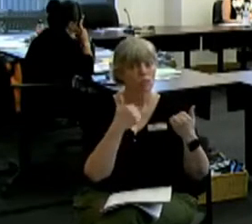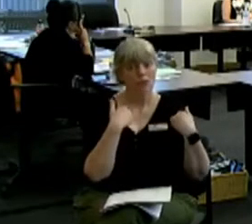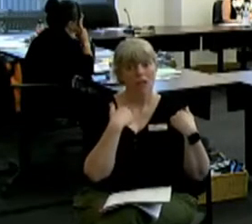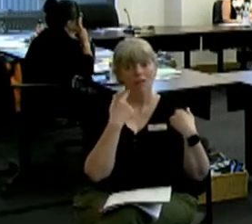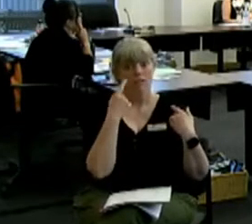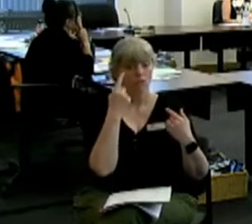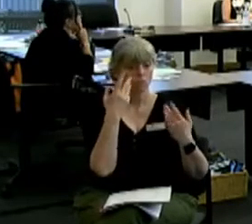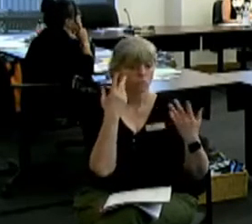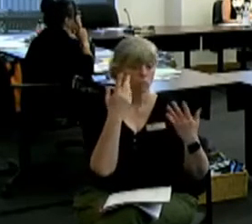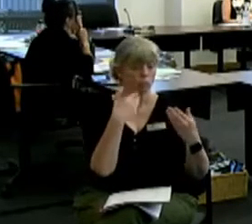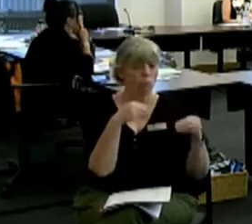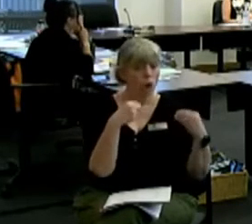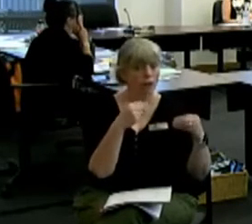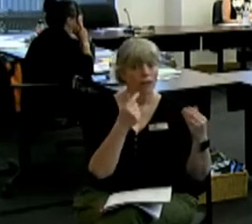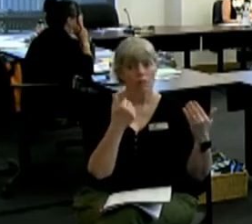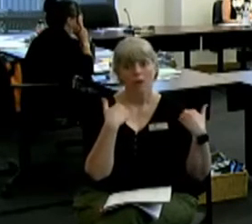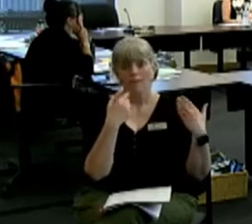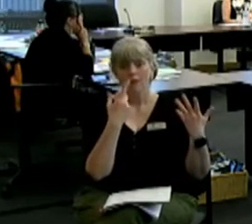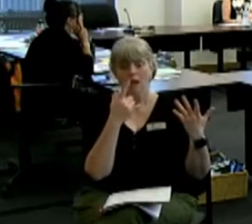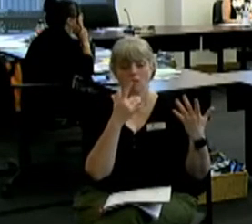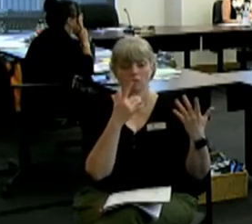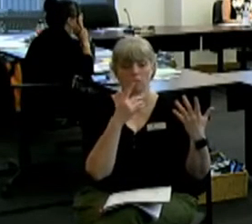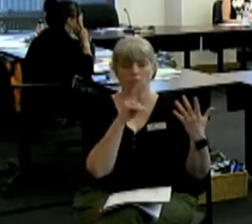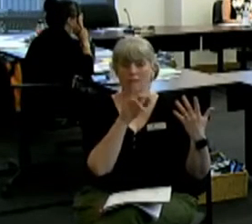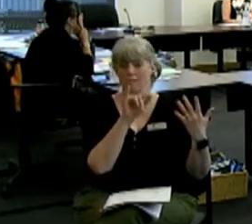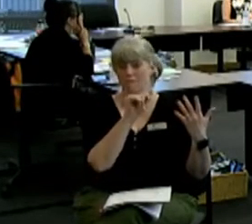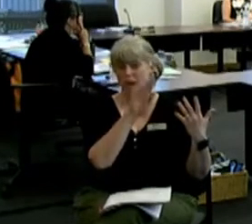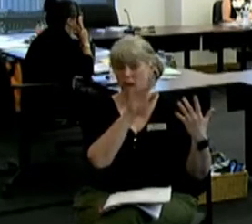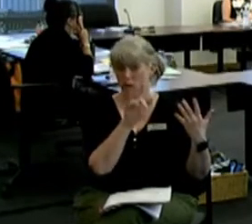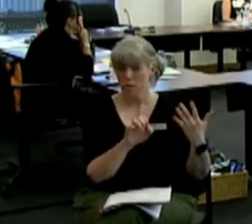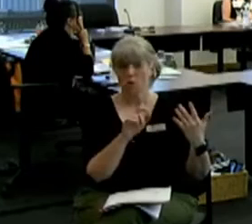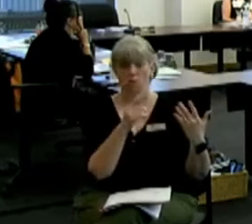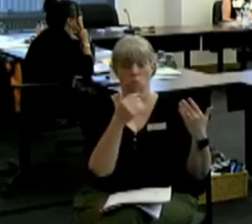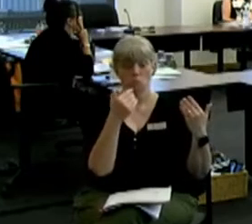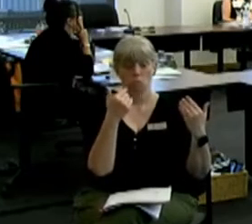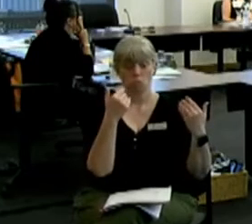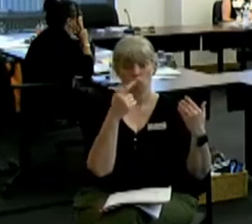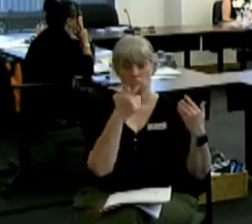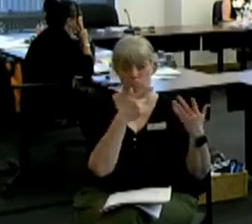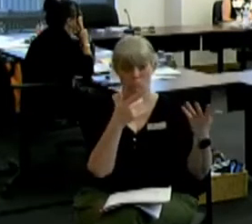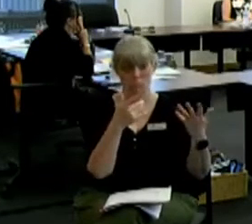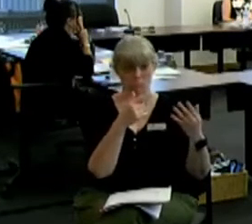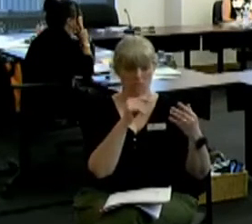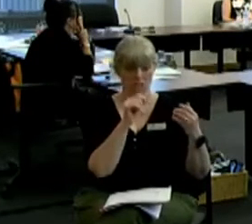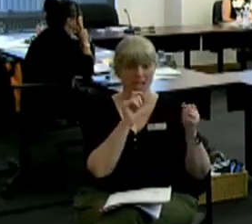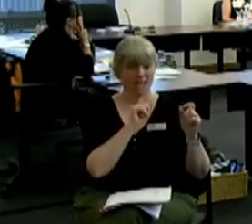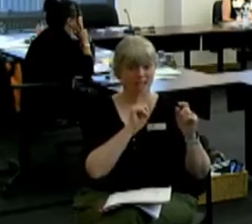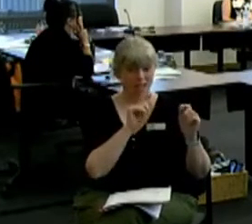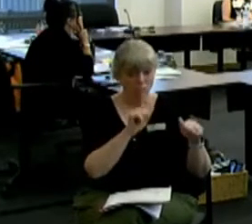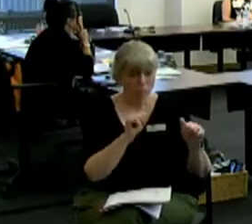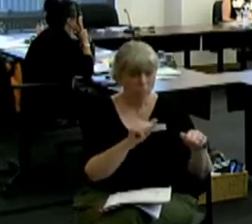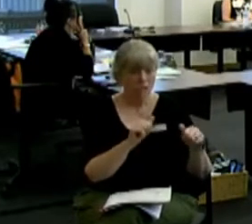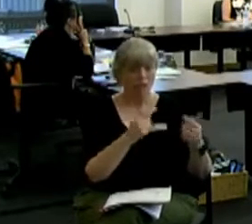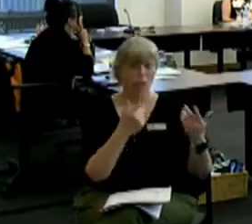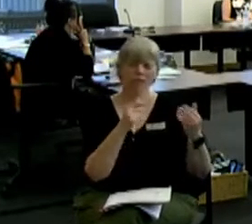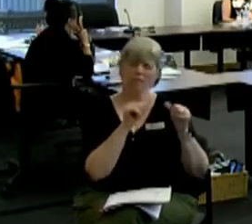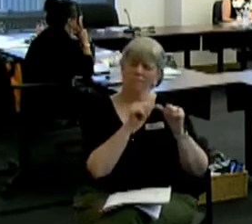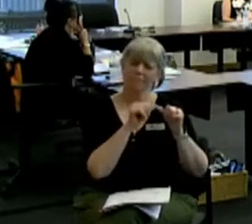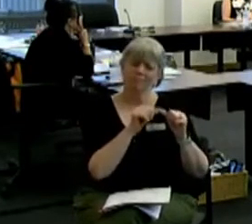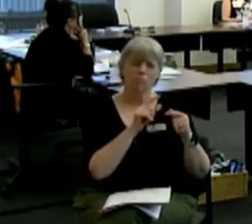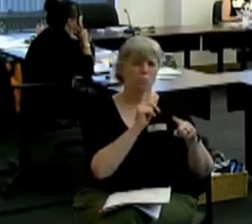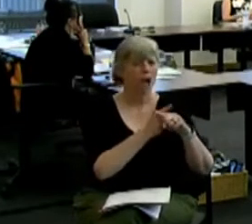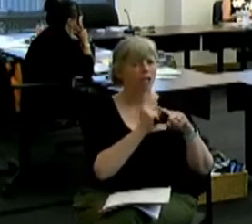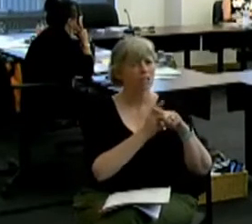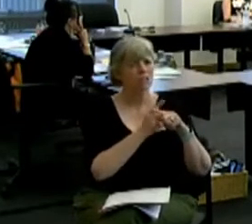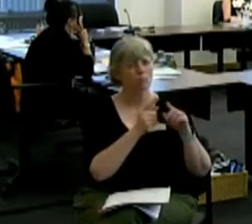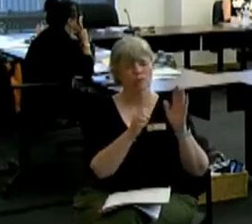what marketing is doing and how viable you are doing in that position of getting that information out? Because I think we need to keep with positive. We need to